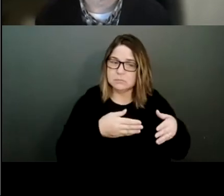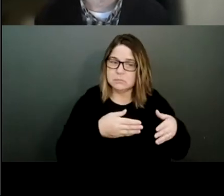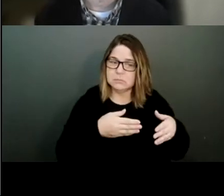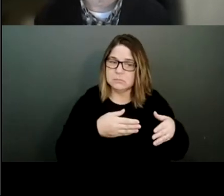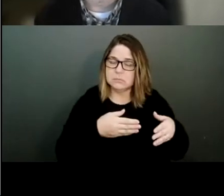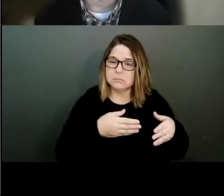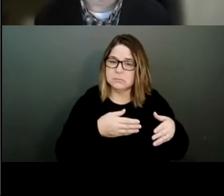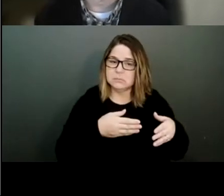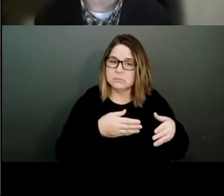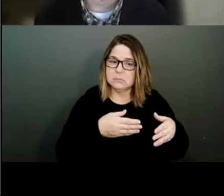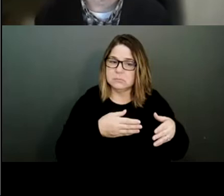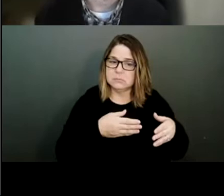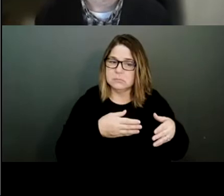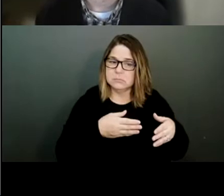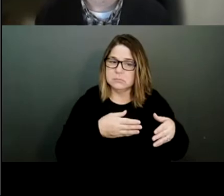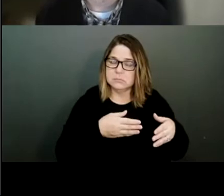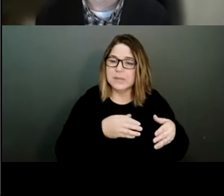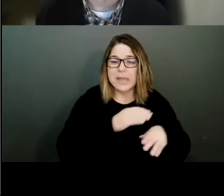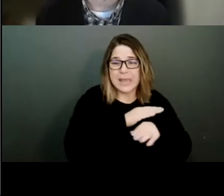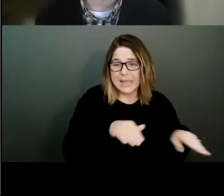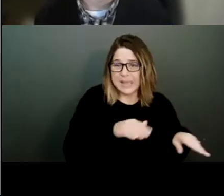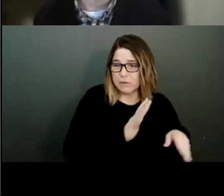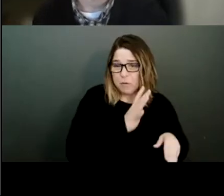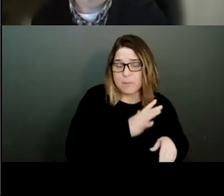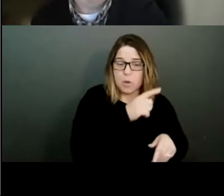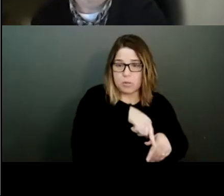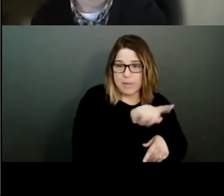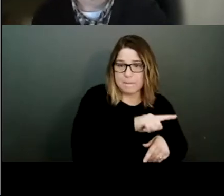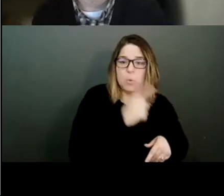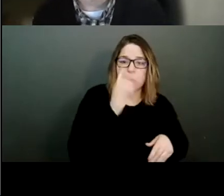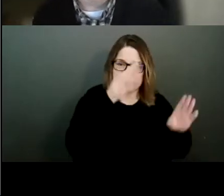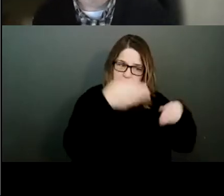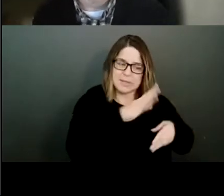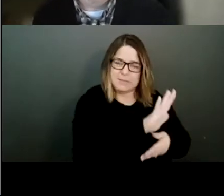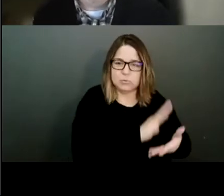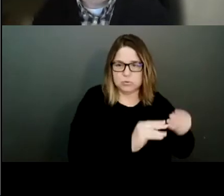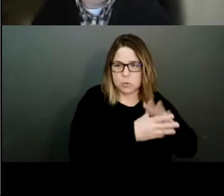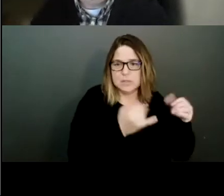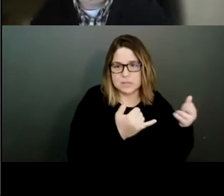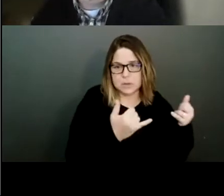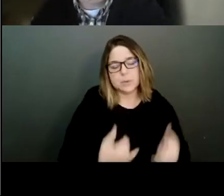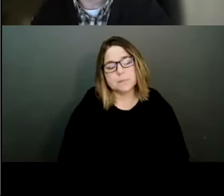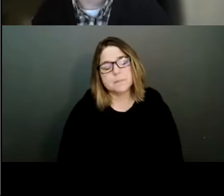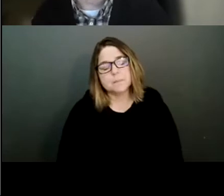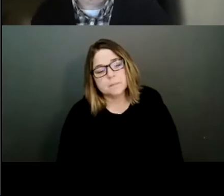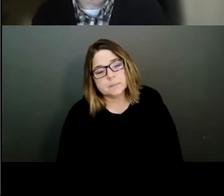from those that are part of the informal caregiver bucket. Next slide, please.